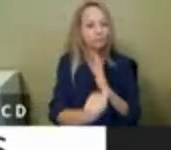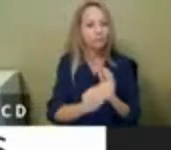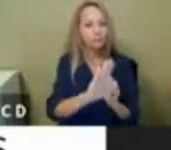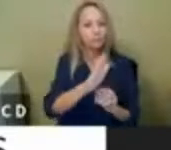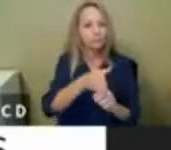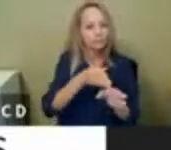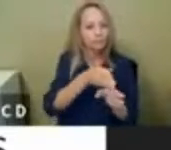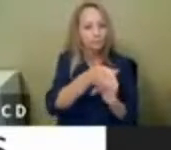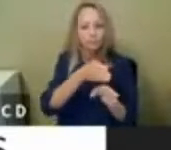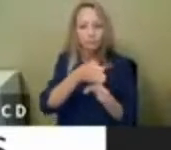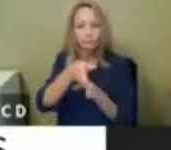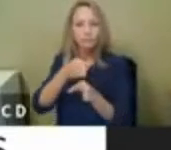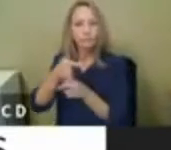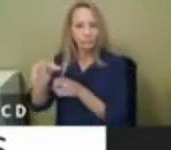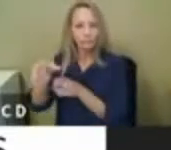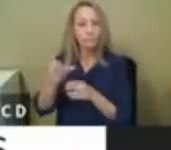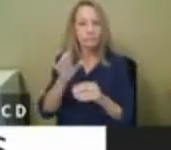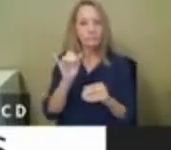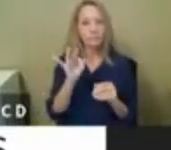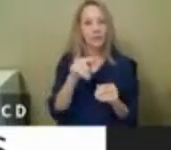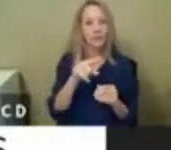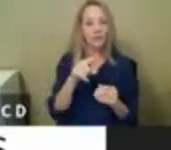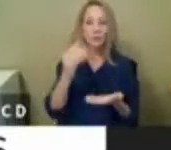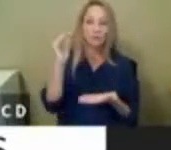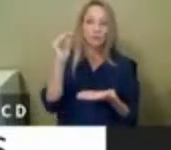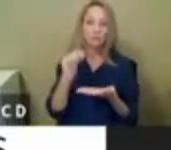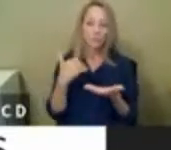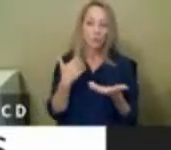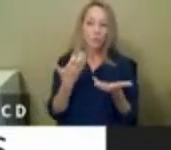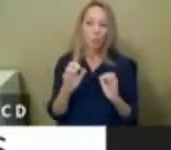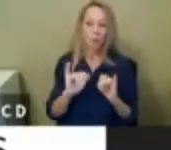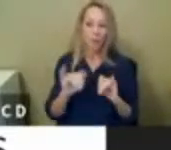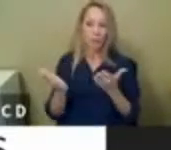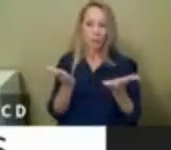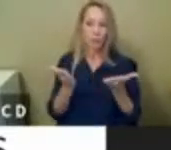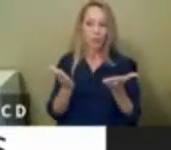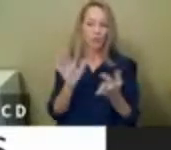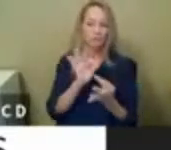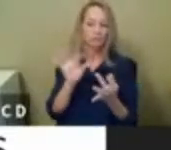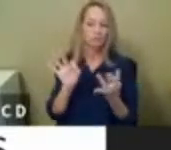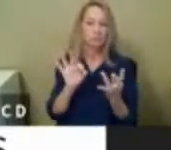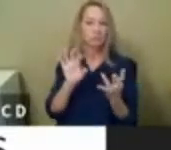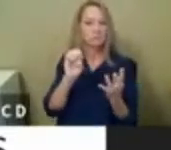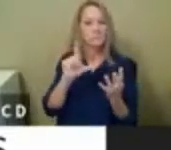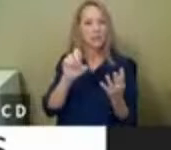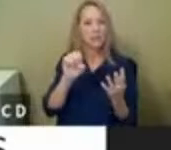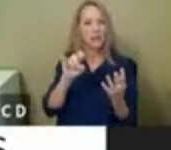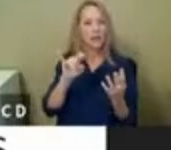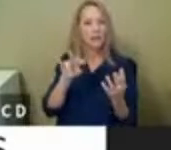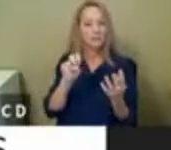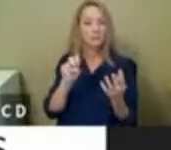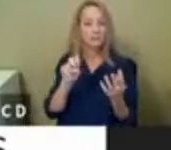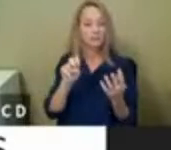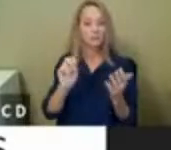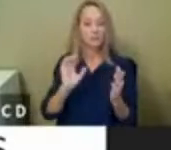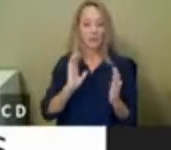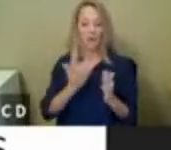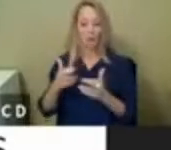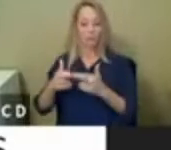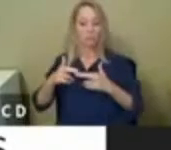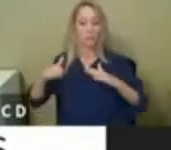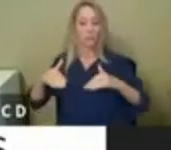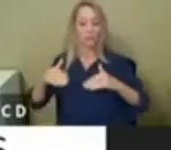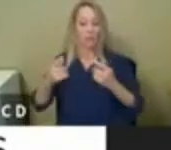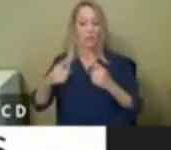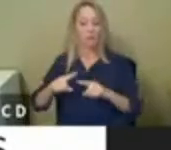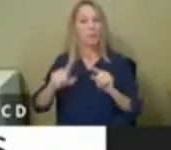ever contemplate a reduction of an elective service, and that has not happened here in our region yet, but if you contemplate that, then you need to determine if you're